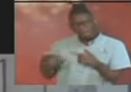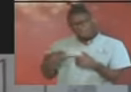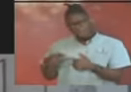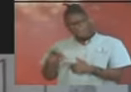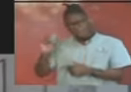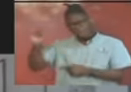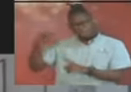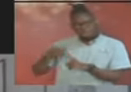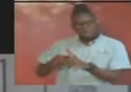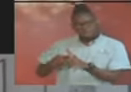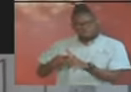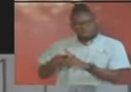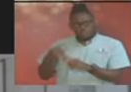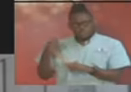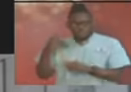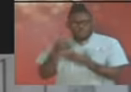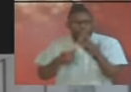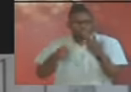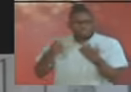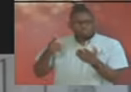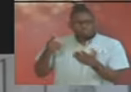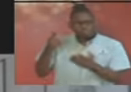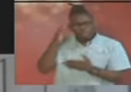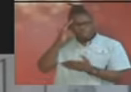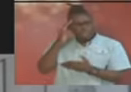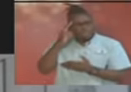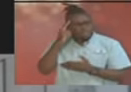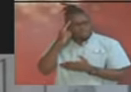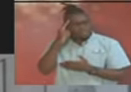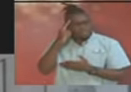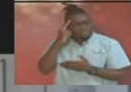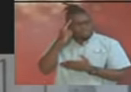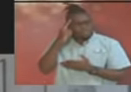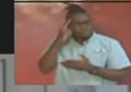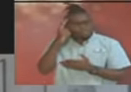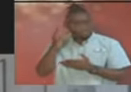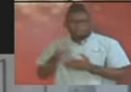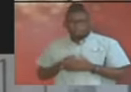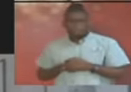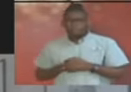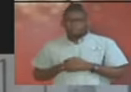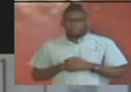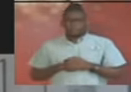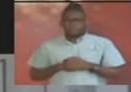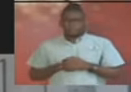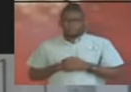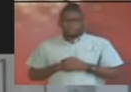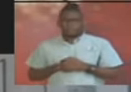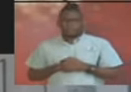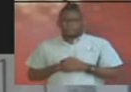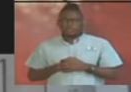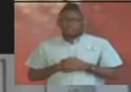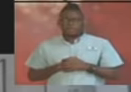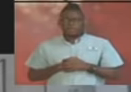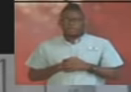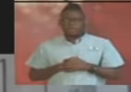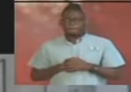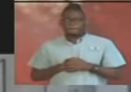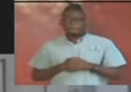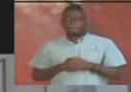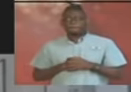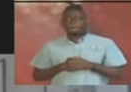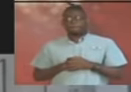wondering what we've seen, if we've seen any trends that could signal maybe that we'll start introducing